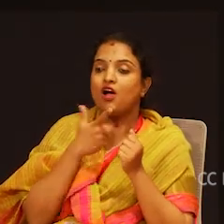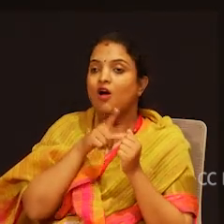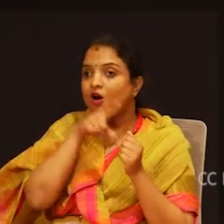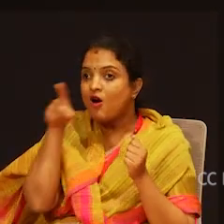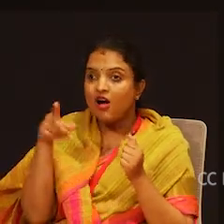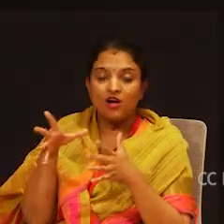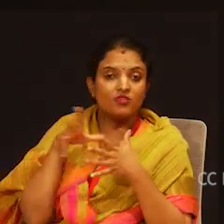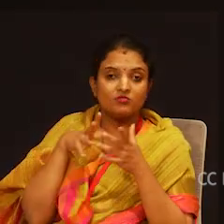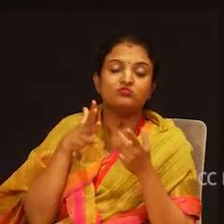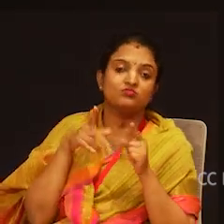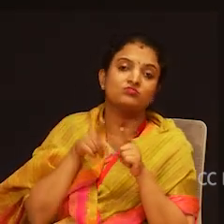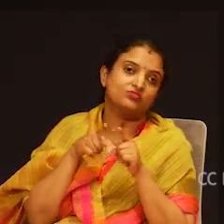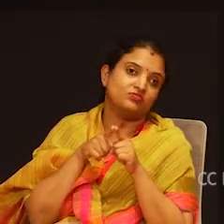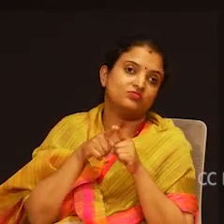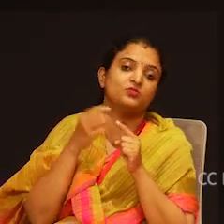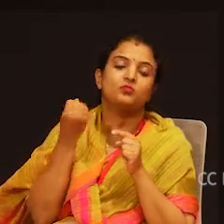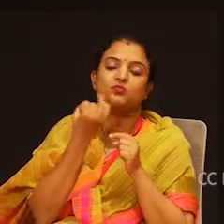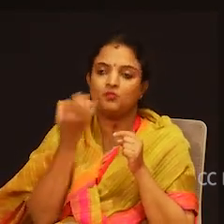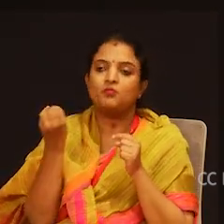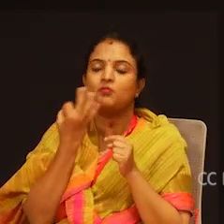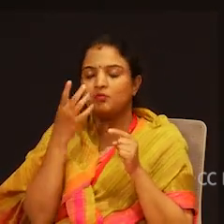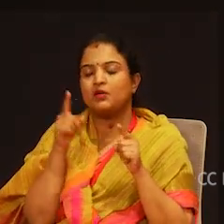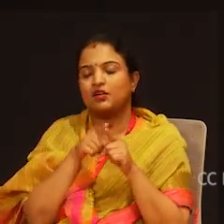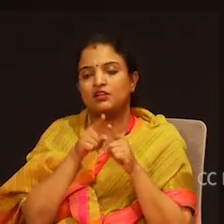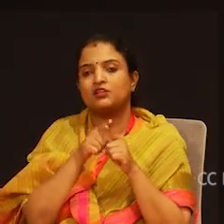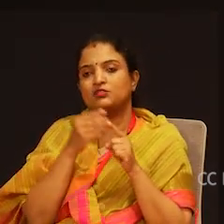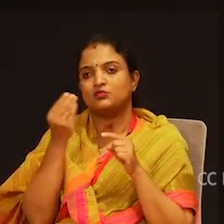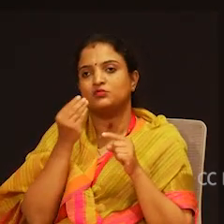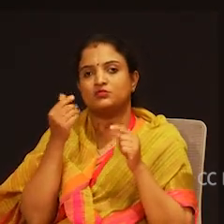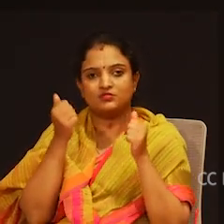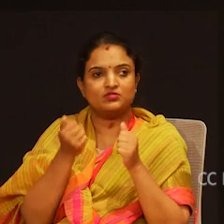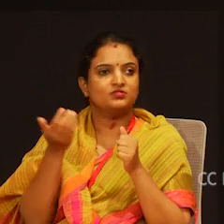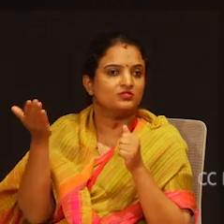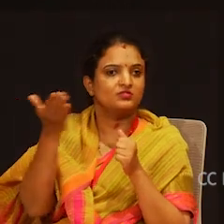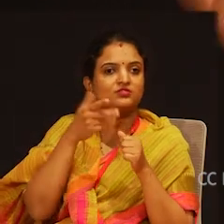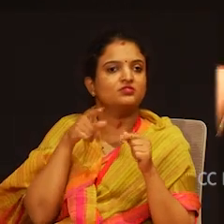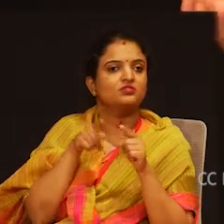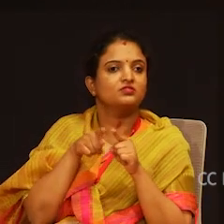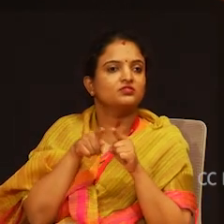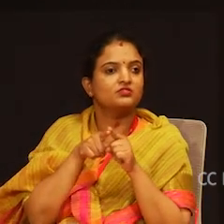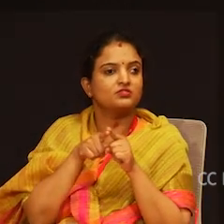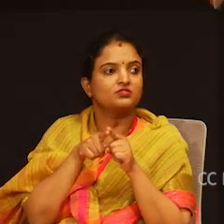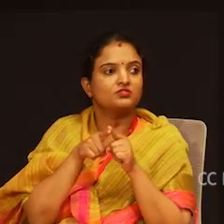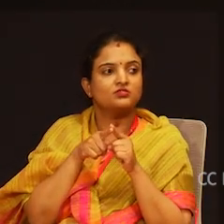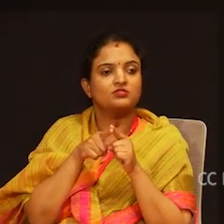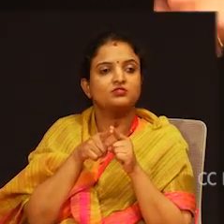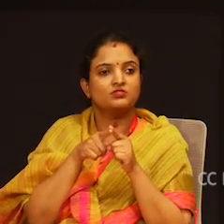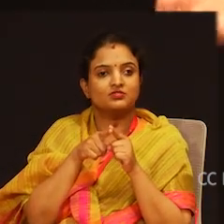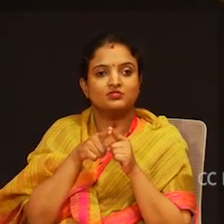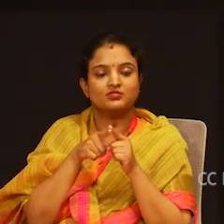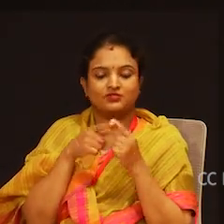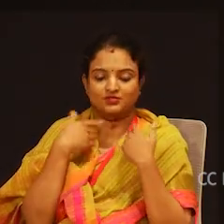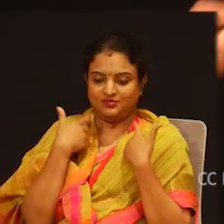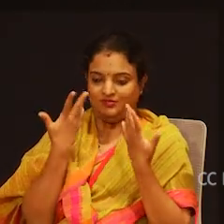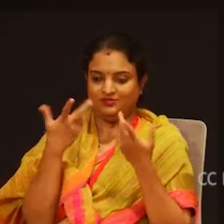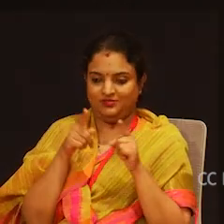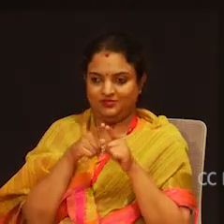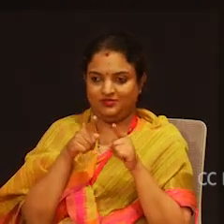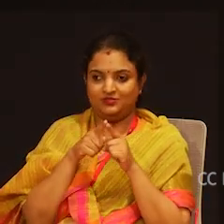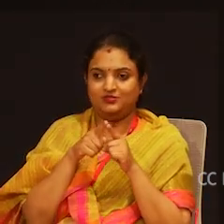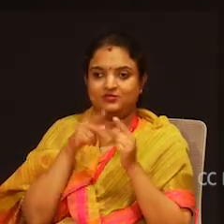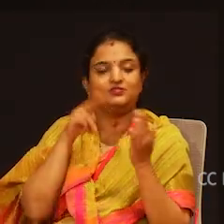who say that. We also have many of us sitting here who are what we are